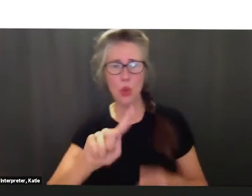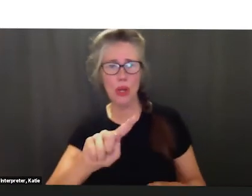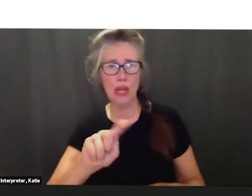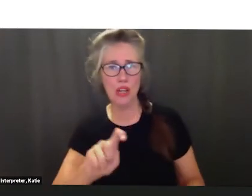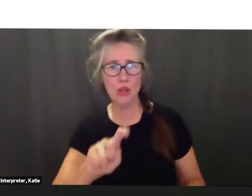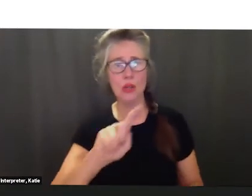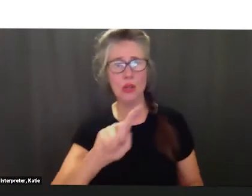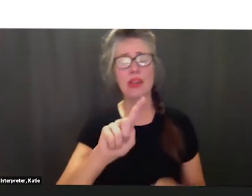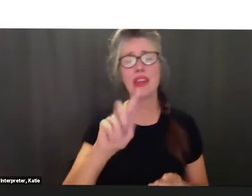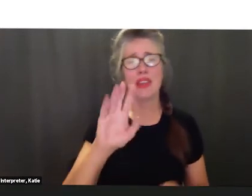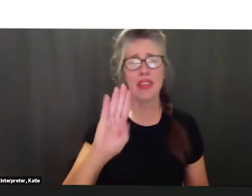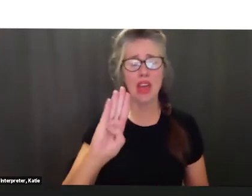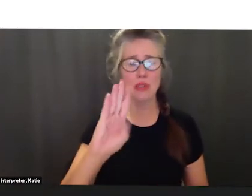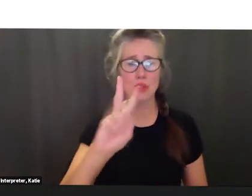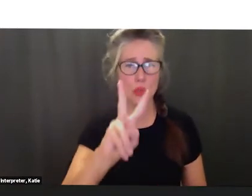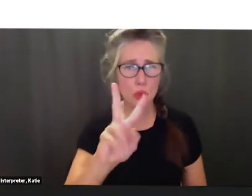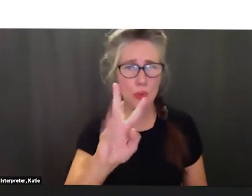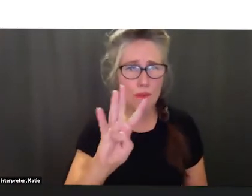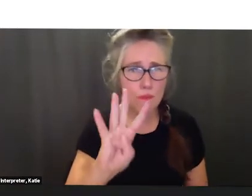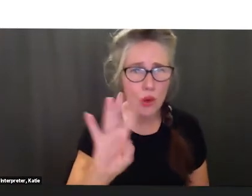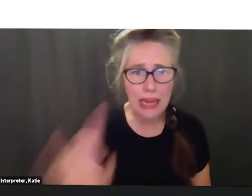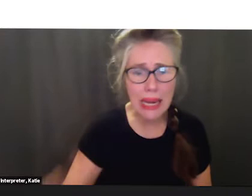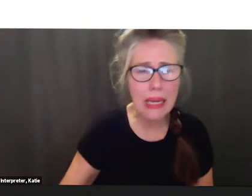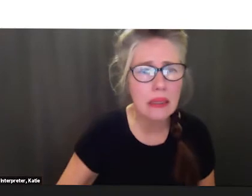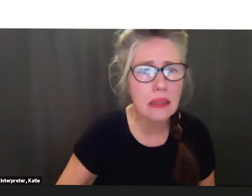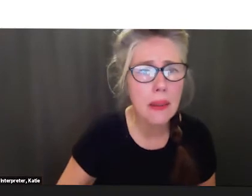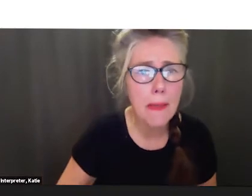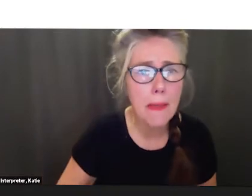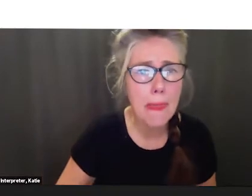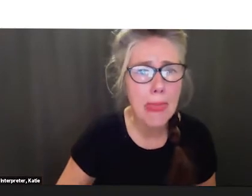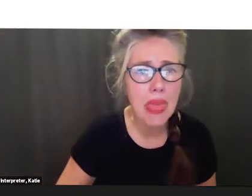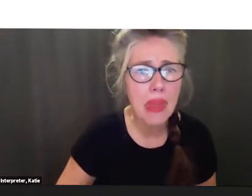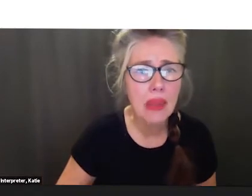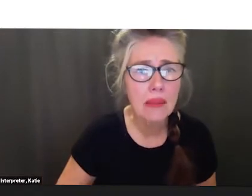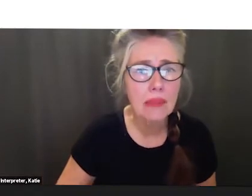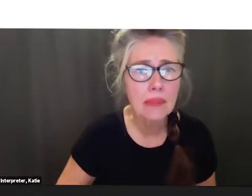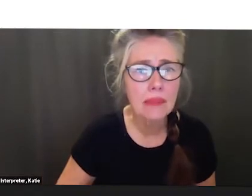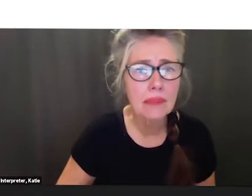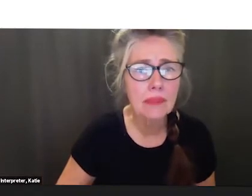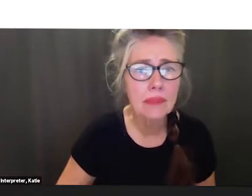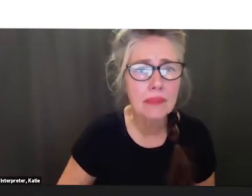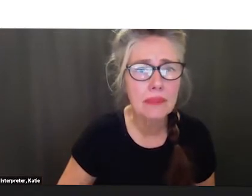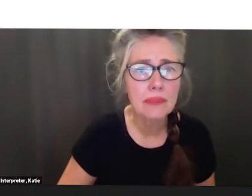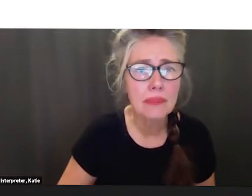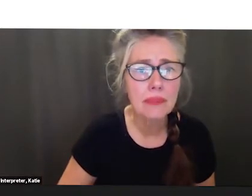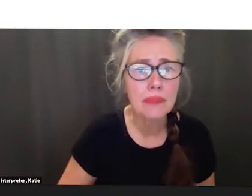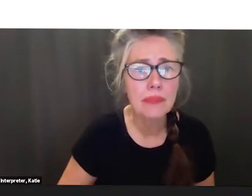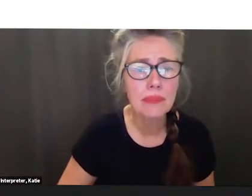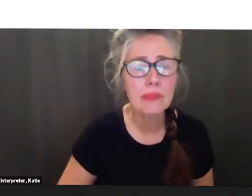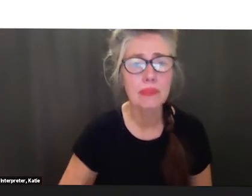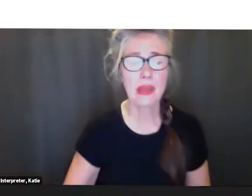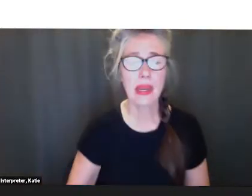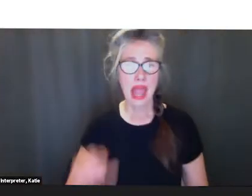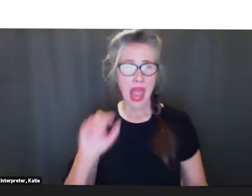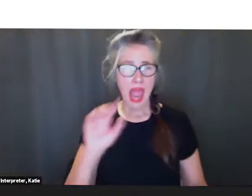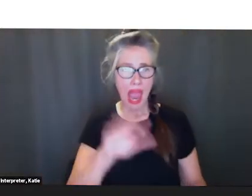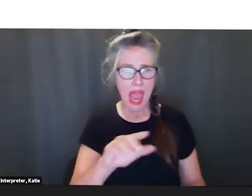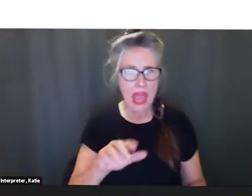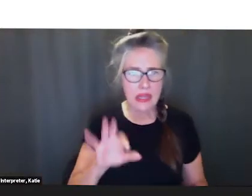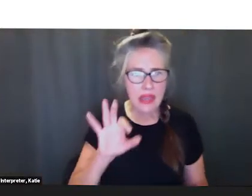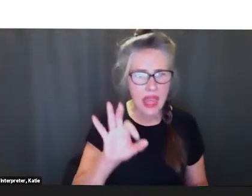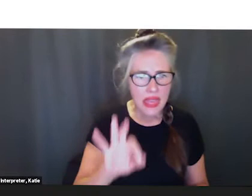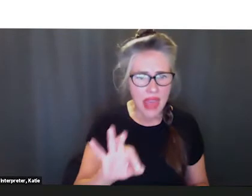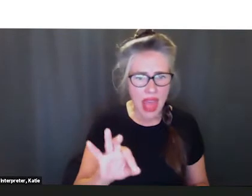149,200,848. And in the pink, the state aid, which is what we use for our duplicated